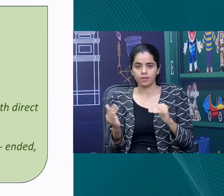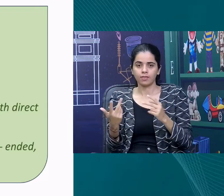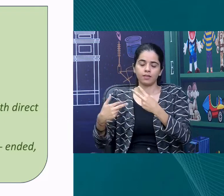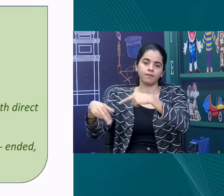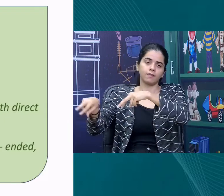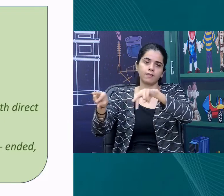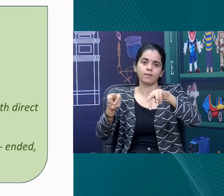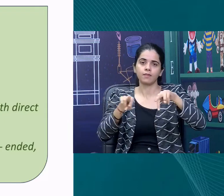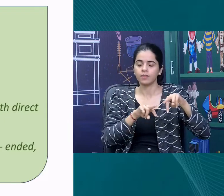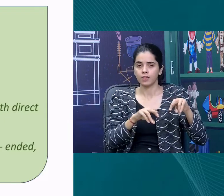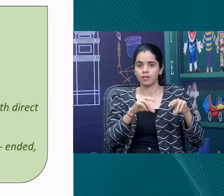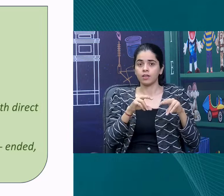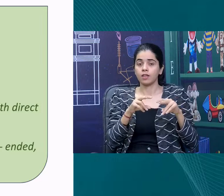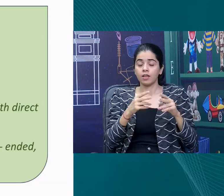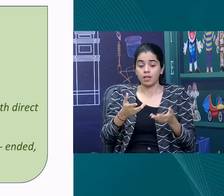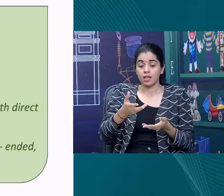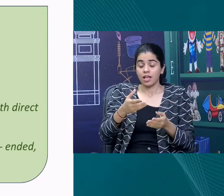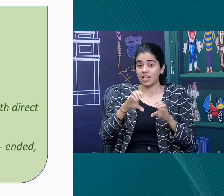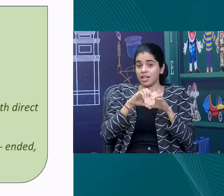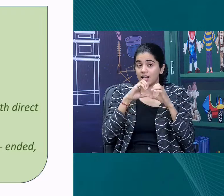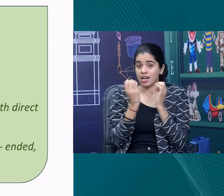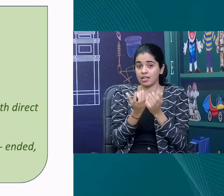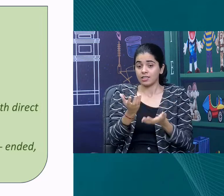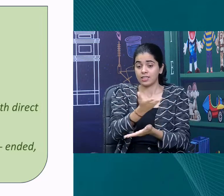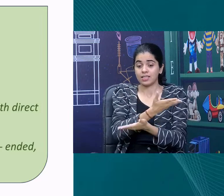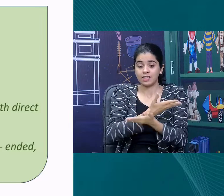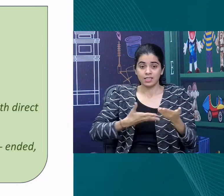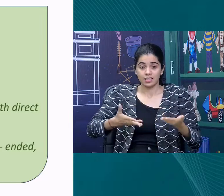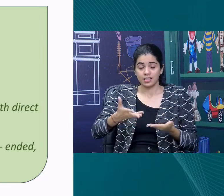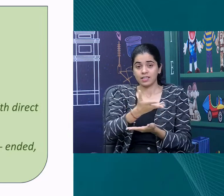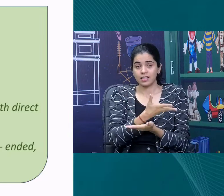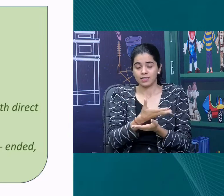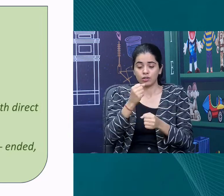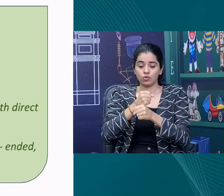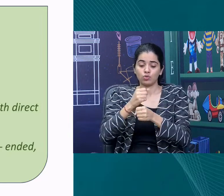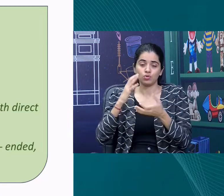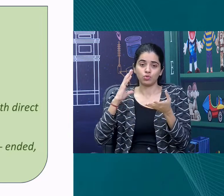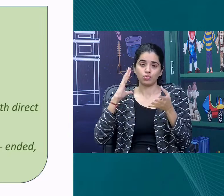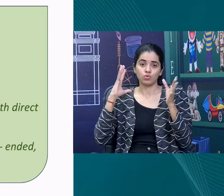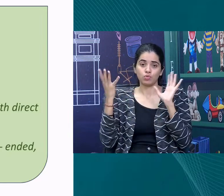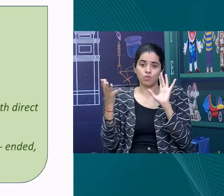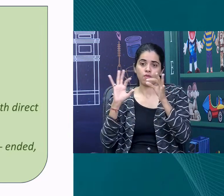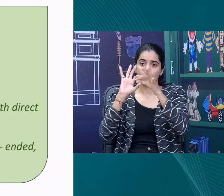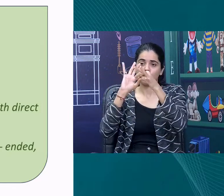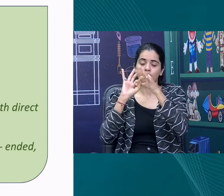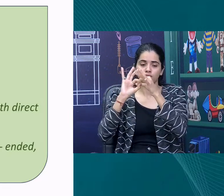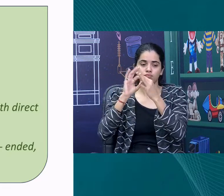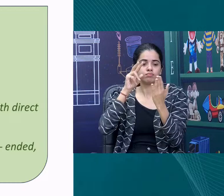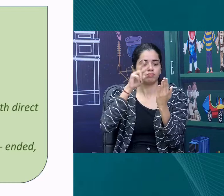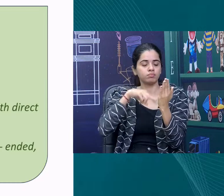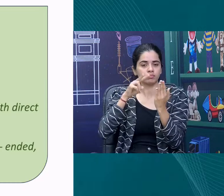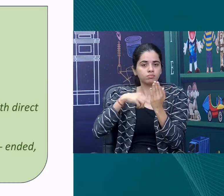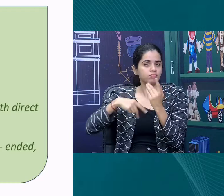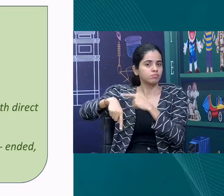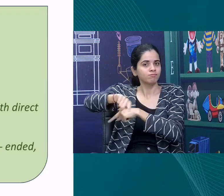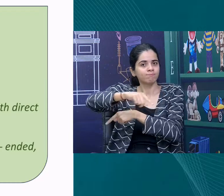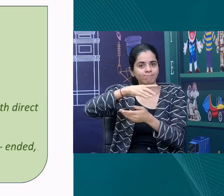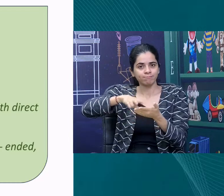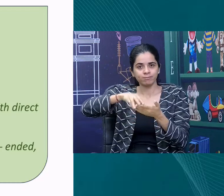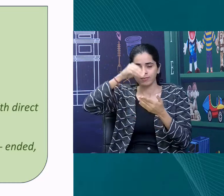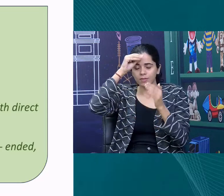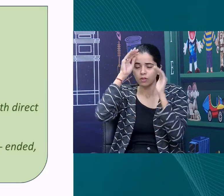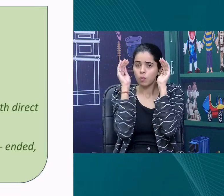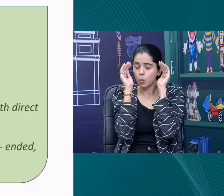came back and the whole class discussed about the political division of India. And they were